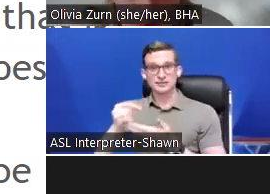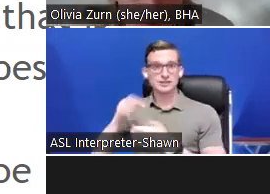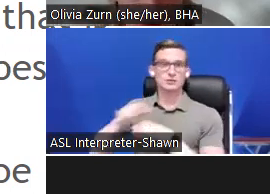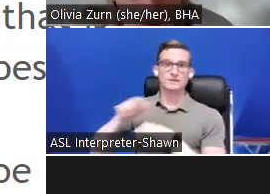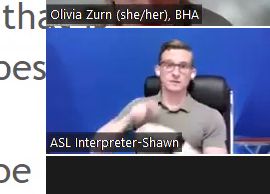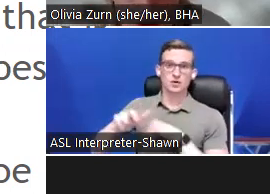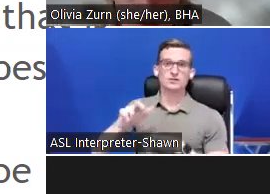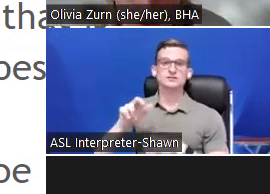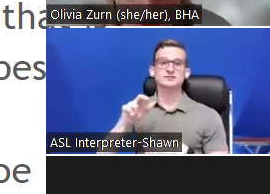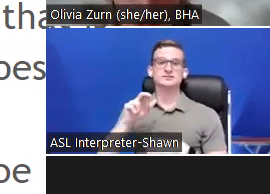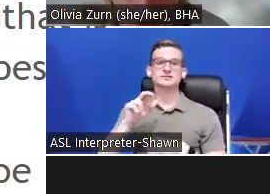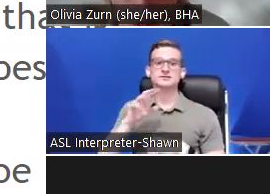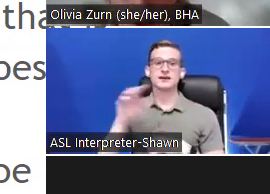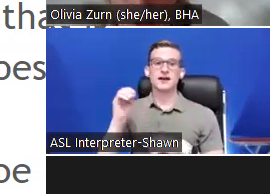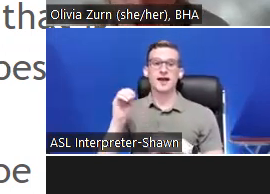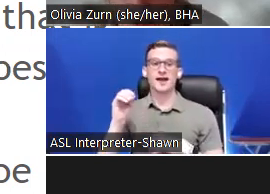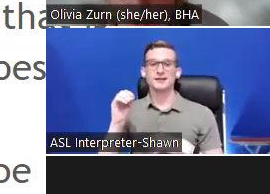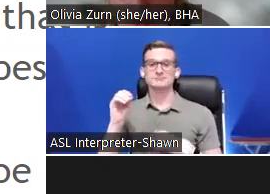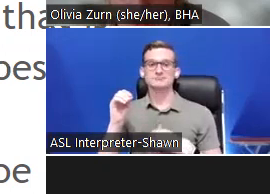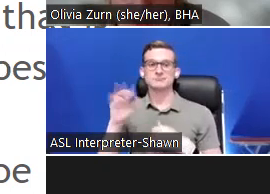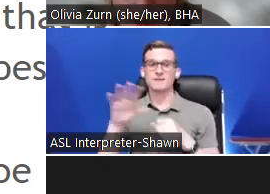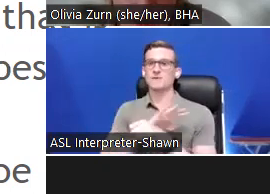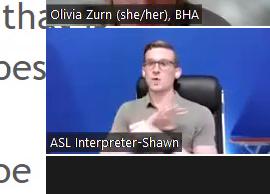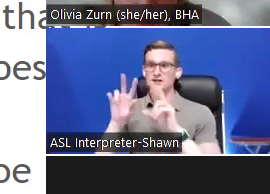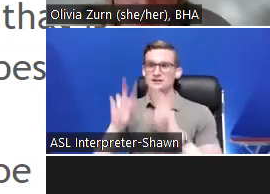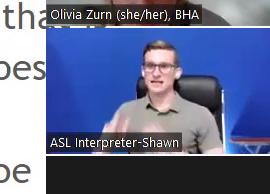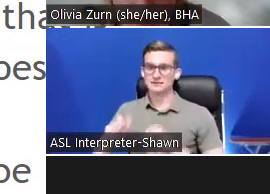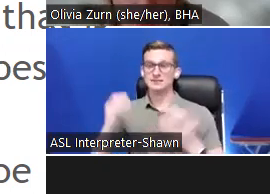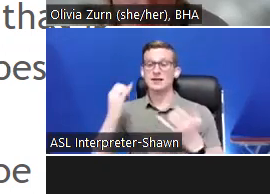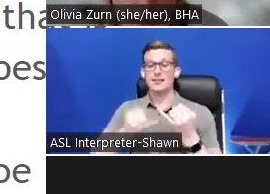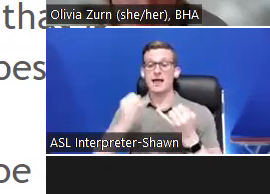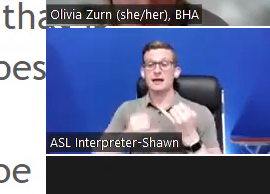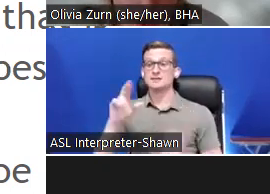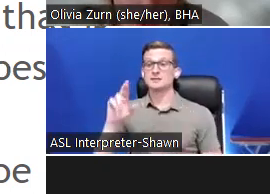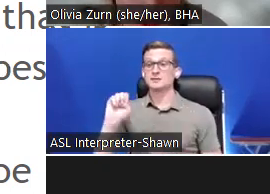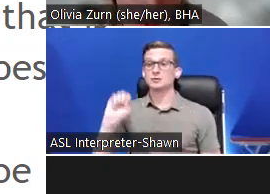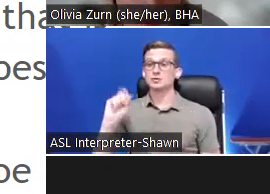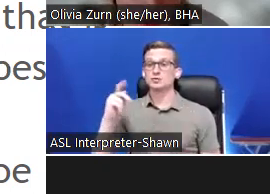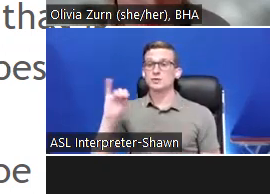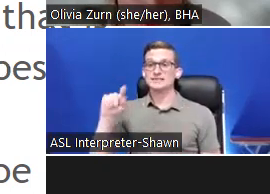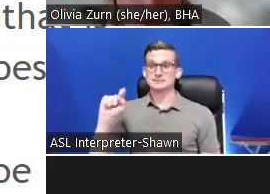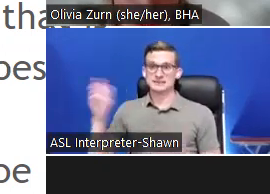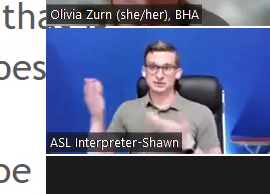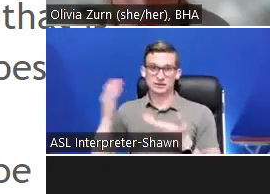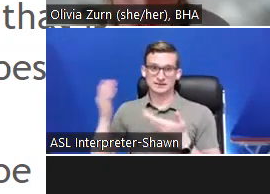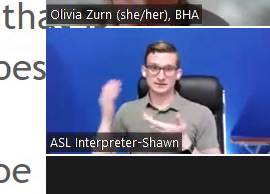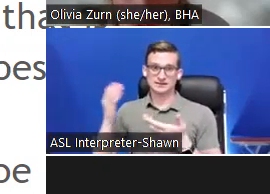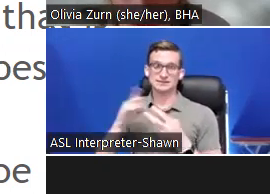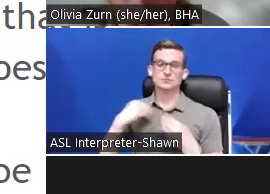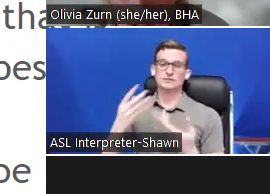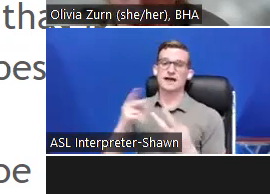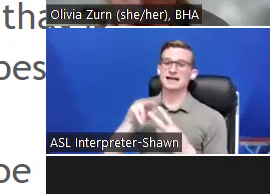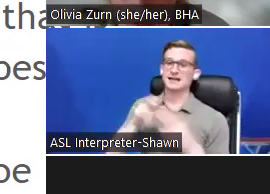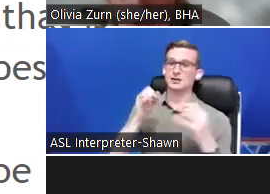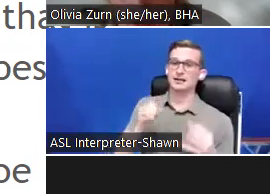be provided in an inpatient or community-based setting, depending on your individual needs. Respite services are short-term